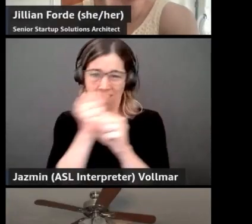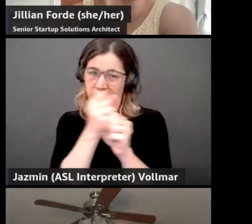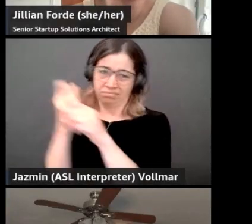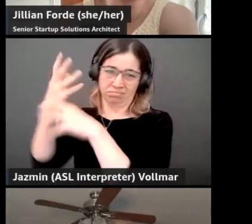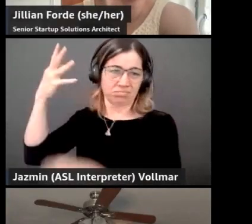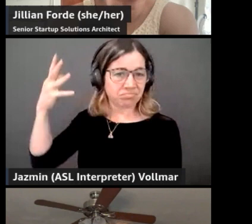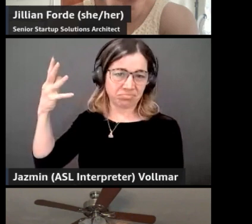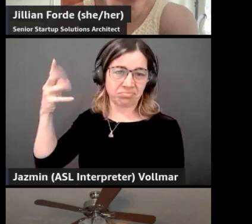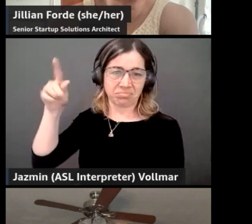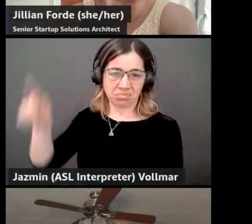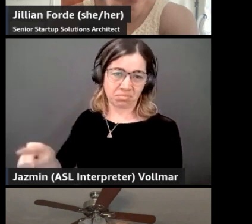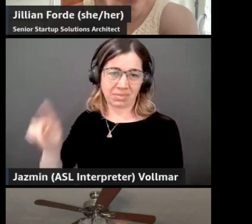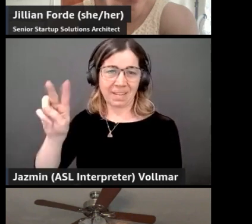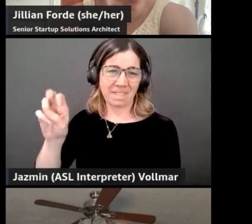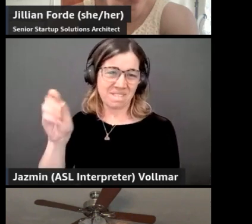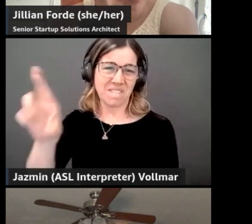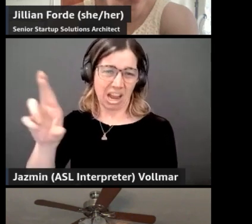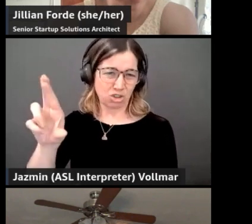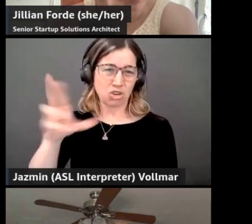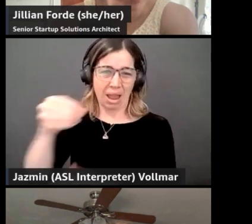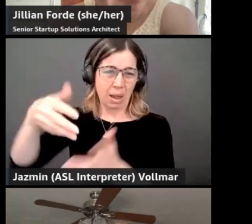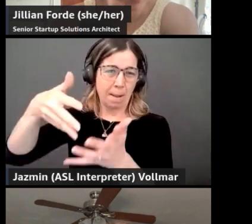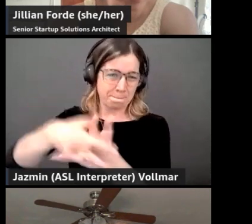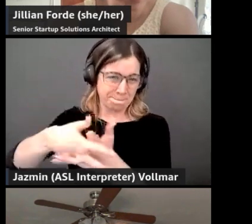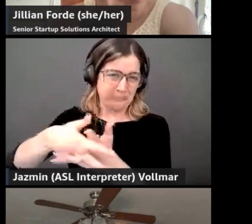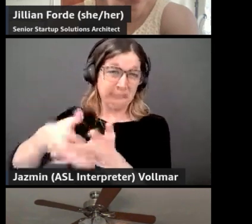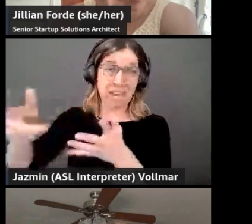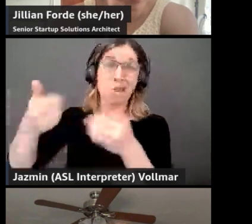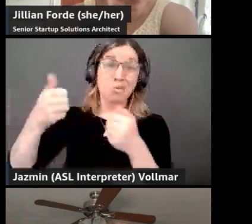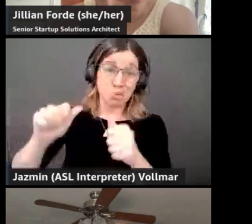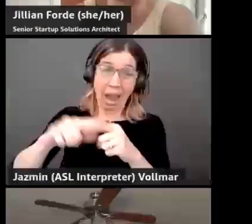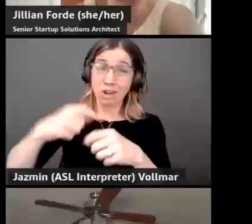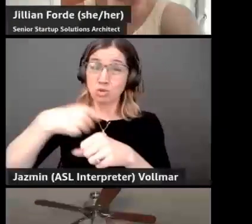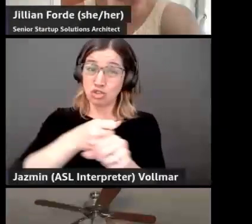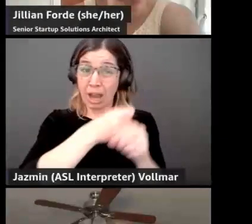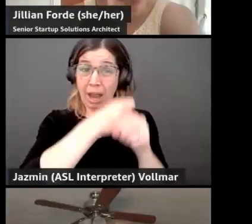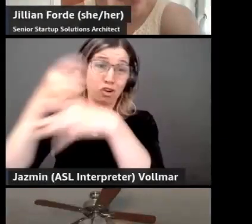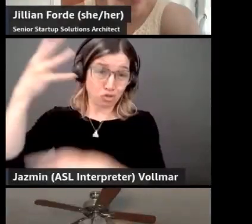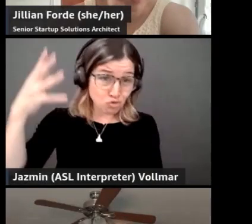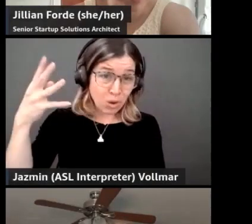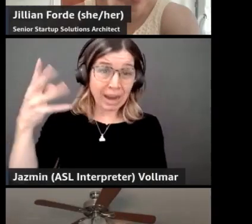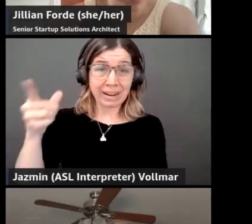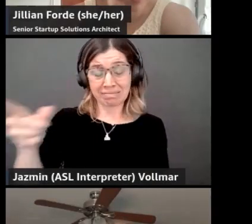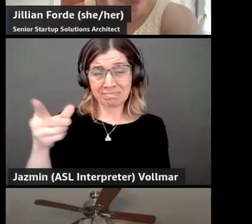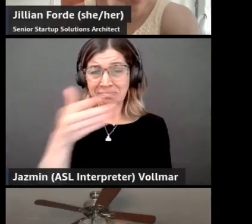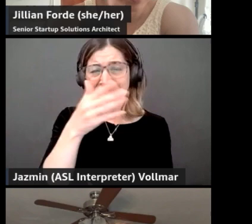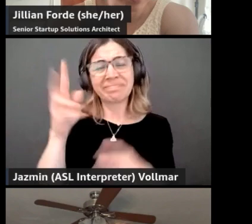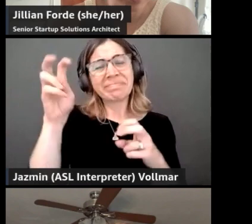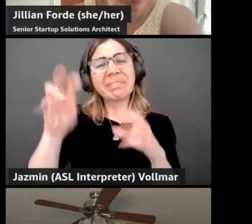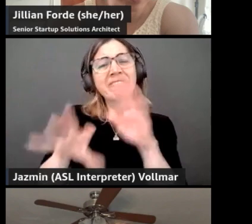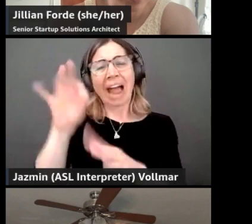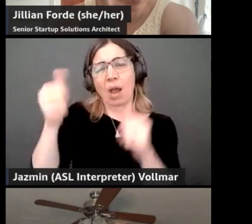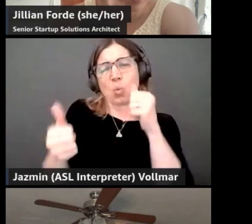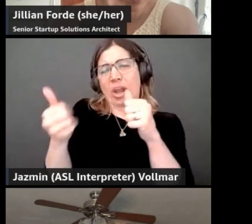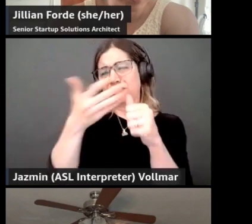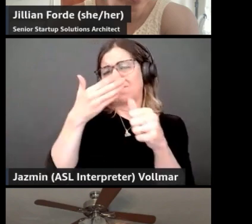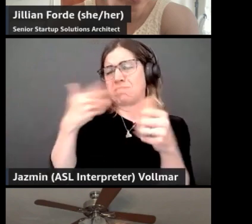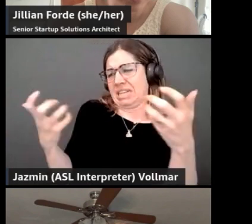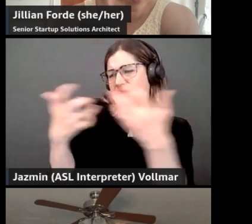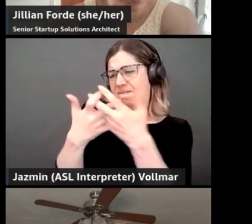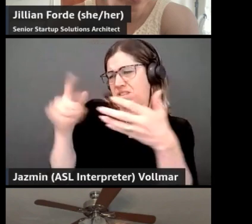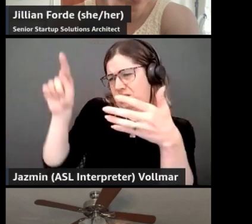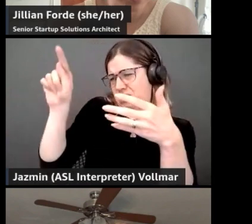and it generates those embeddings, it's going to try to effectively find what they say is the best fit for them. So that way it's as close to an